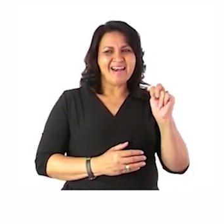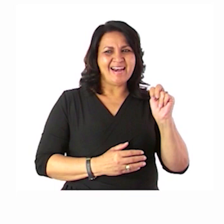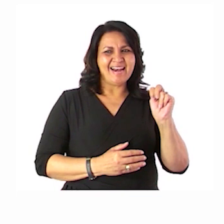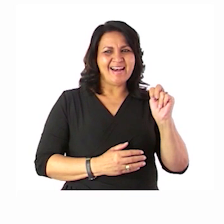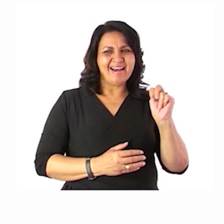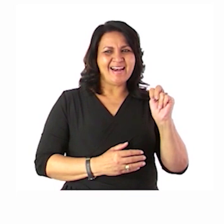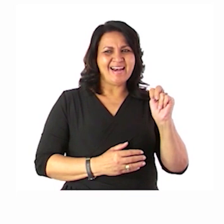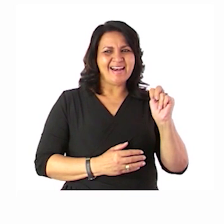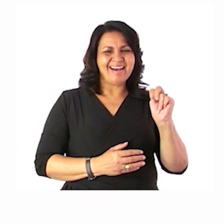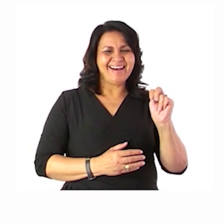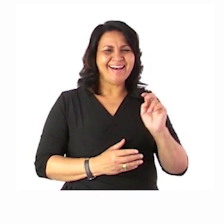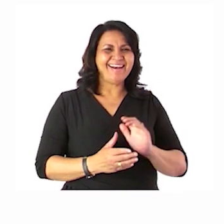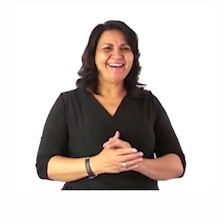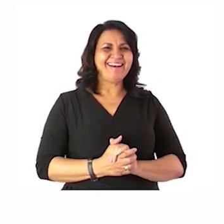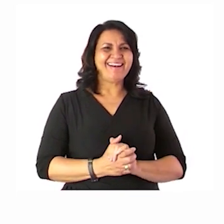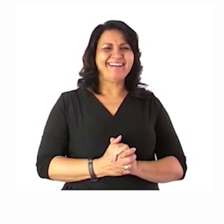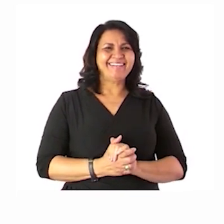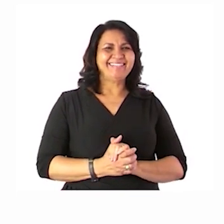N.